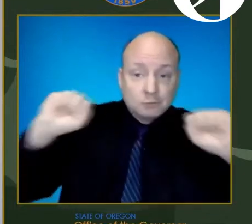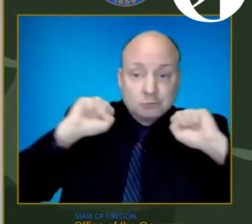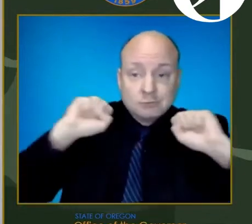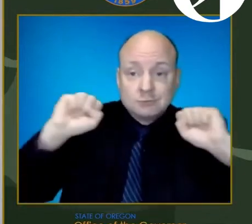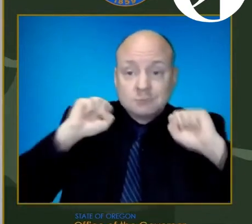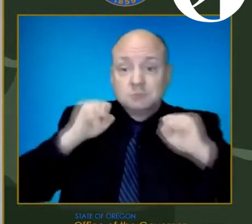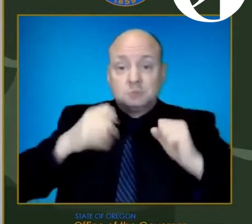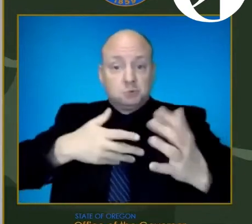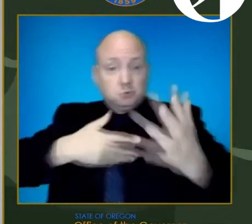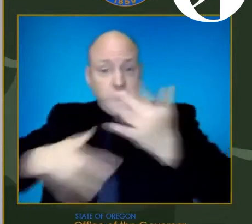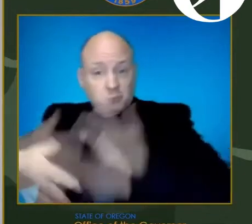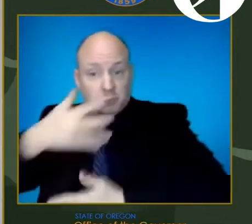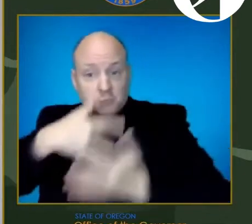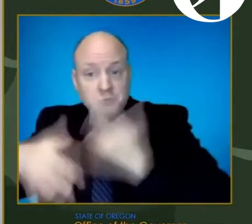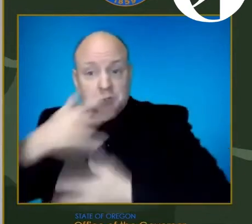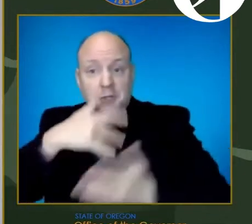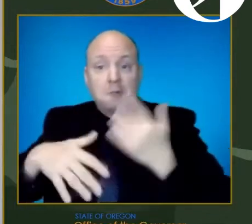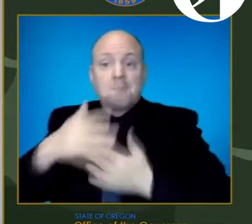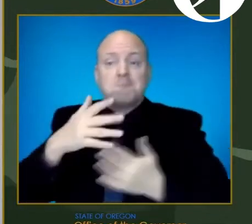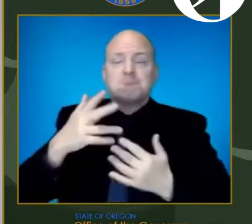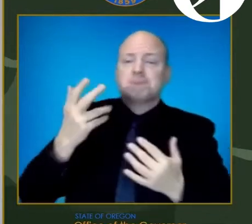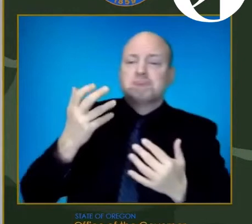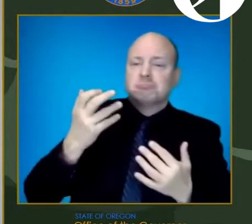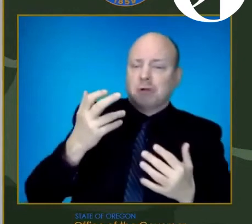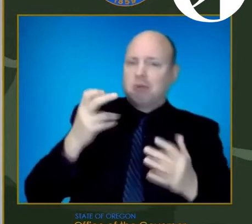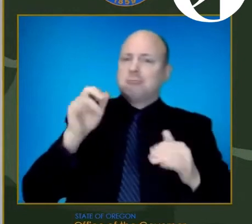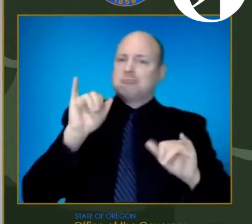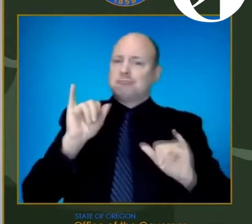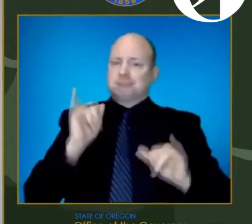of building self-esteem and